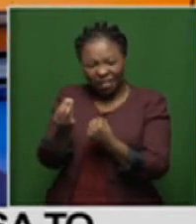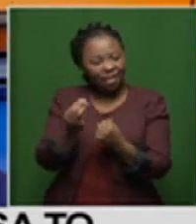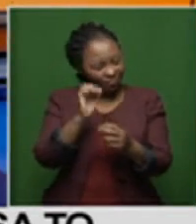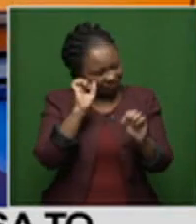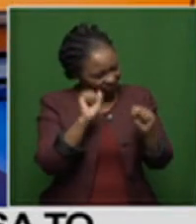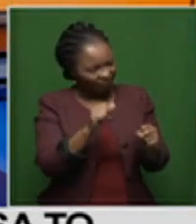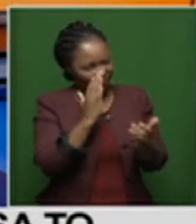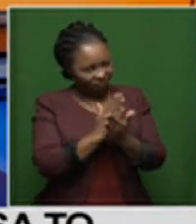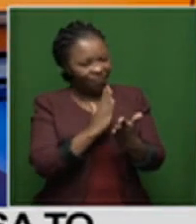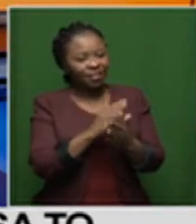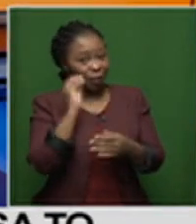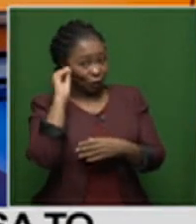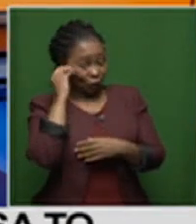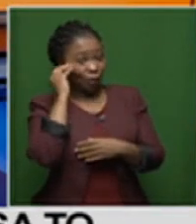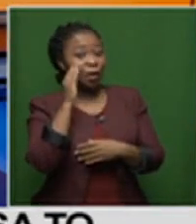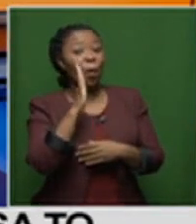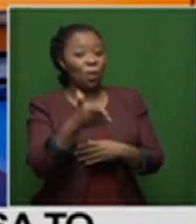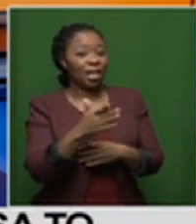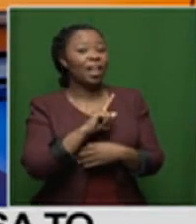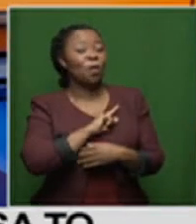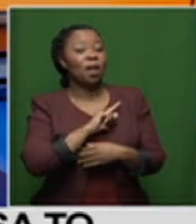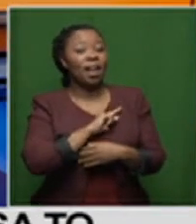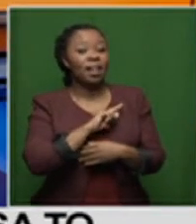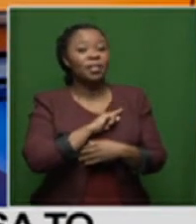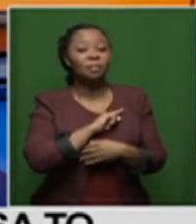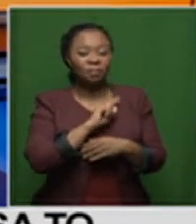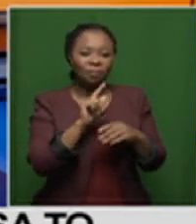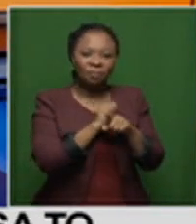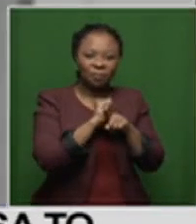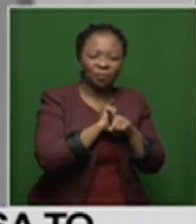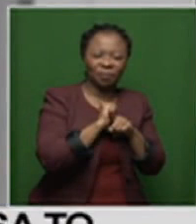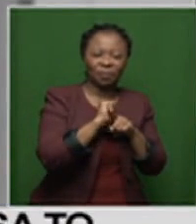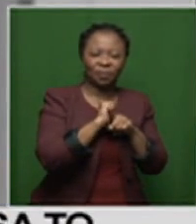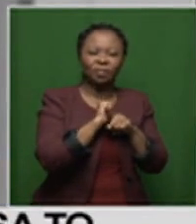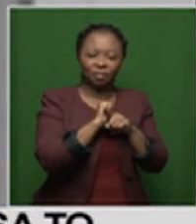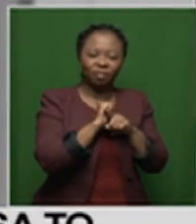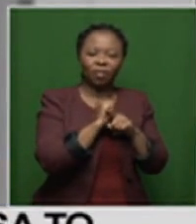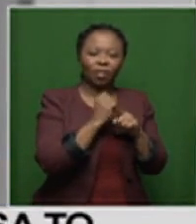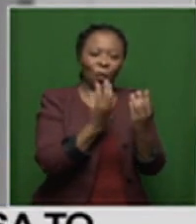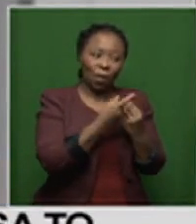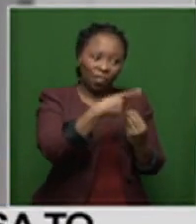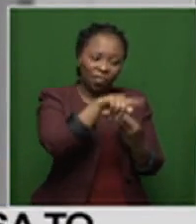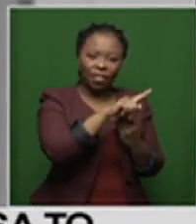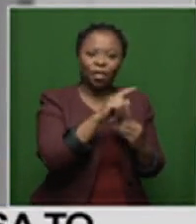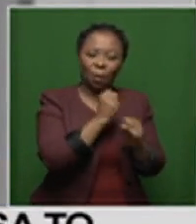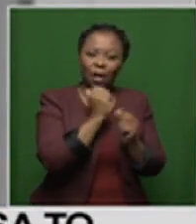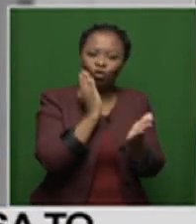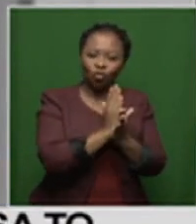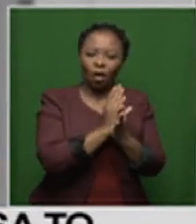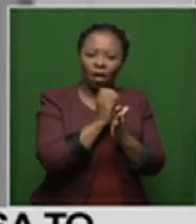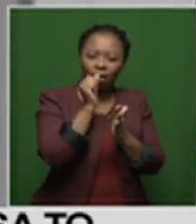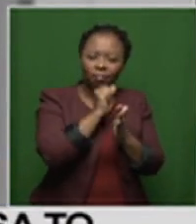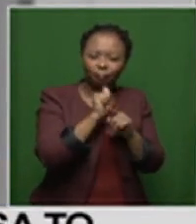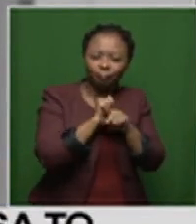Absolutely. It will be interesting because the guys we've been in rehearsals and trying to make sure that it goes down very